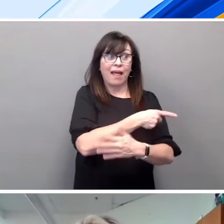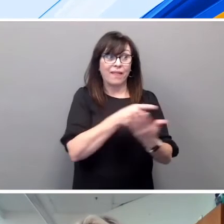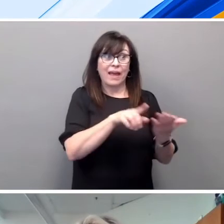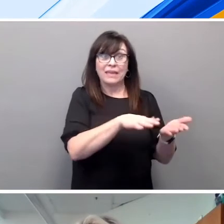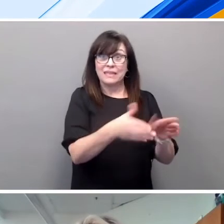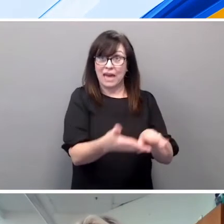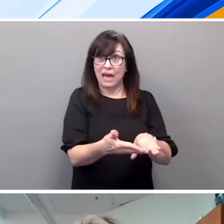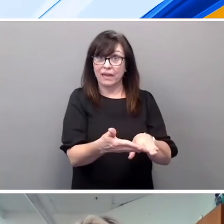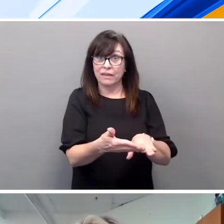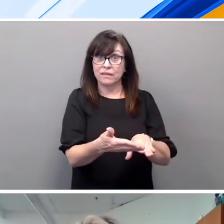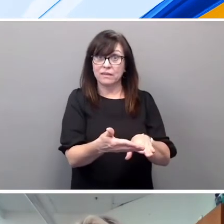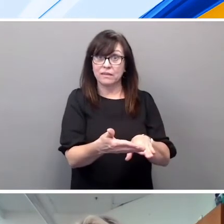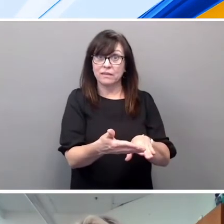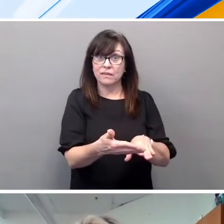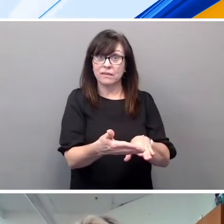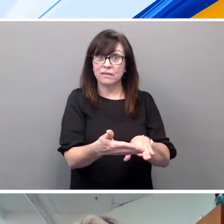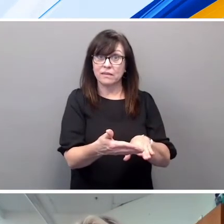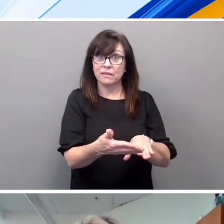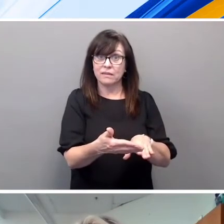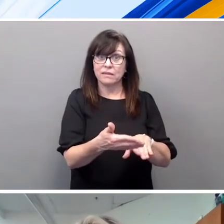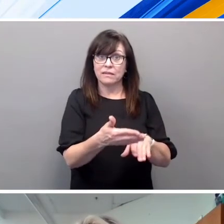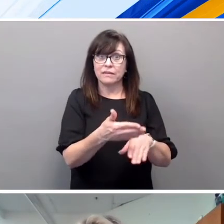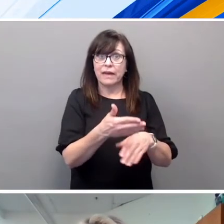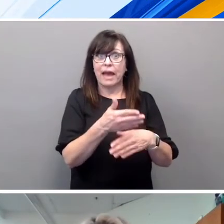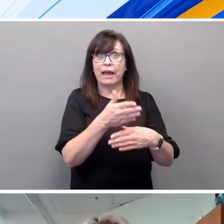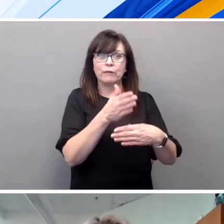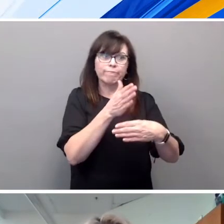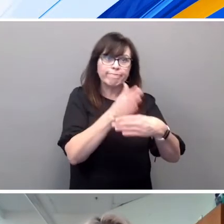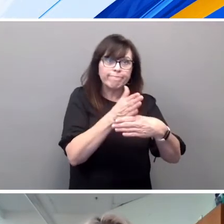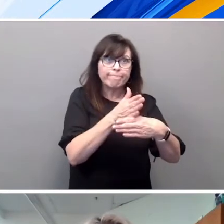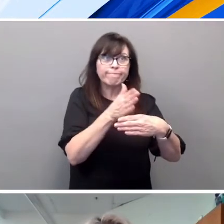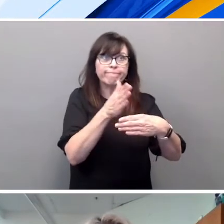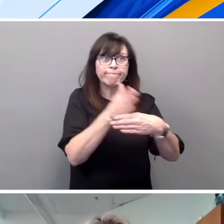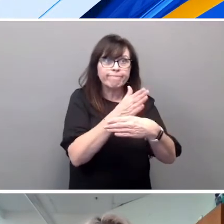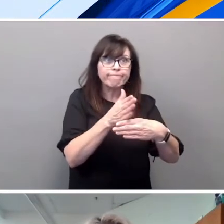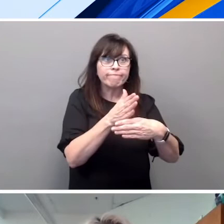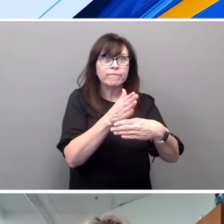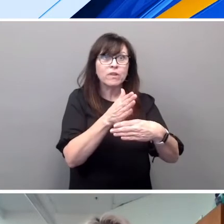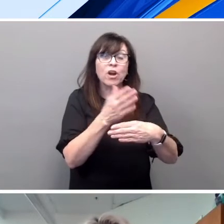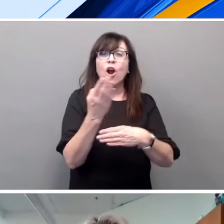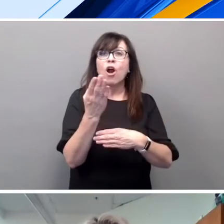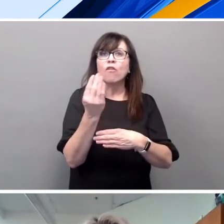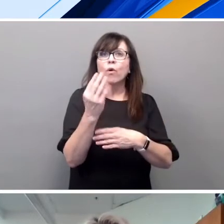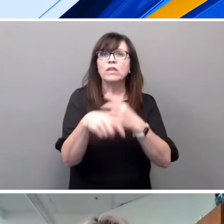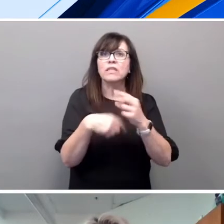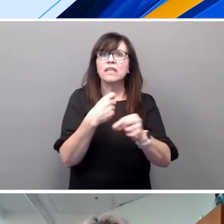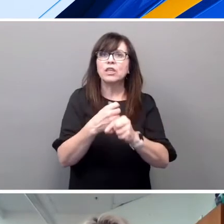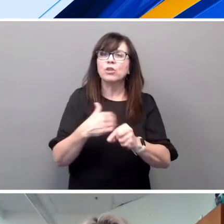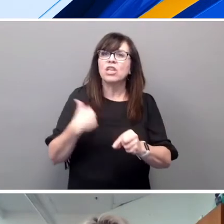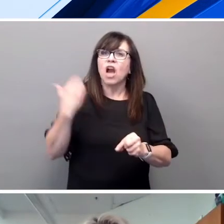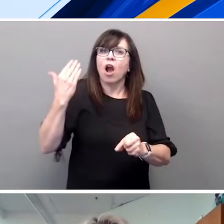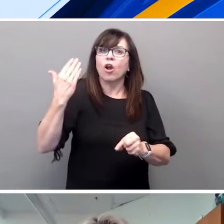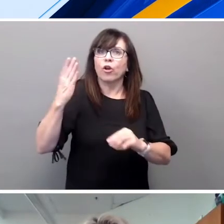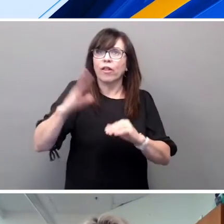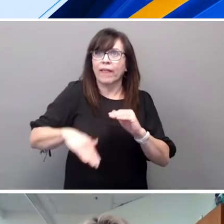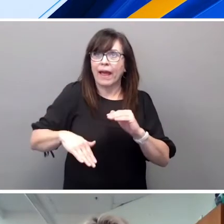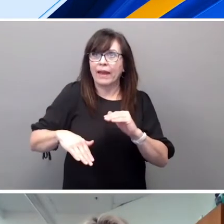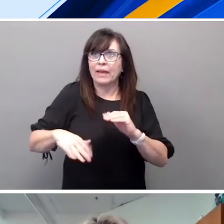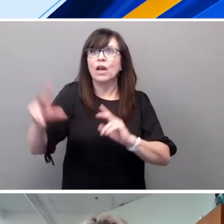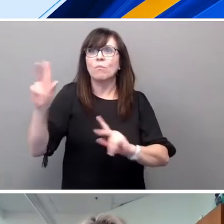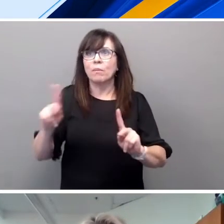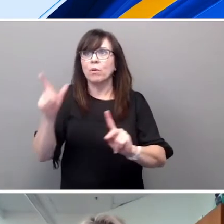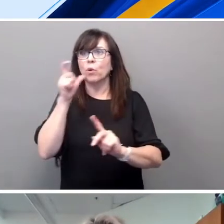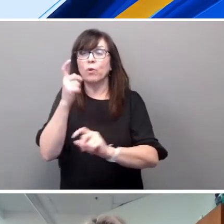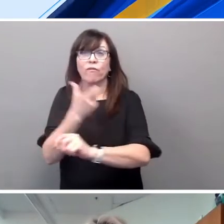COVID at the median or very close to the average are 14 years younger than vaccinated